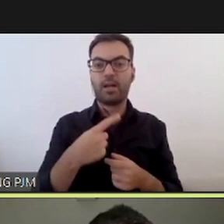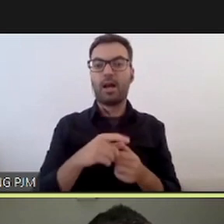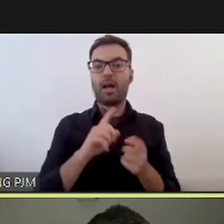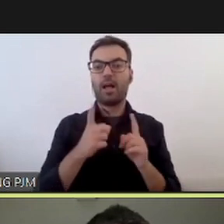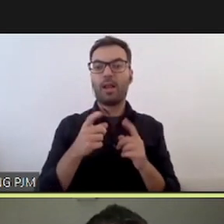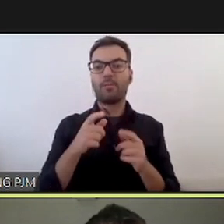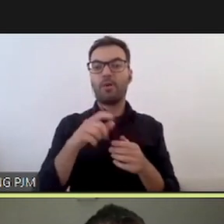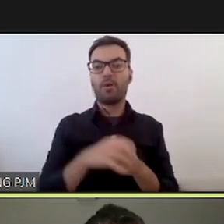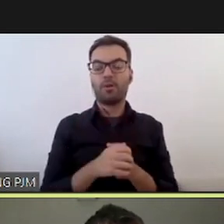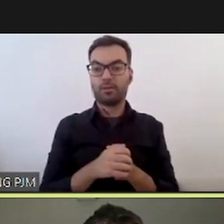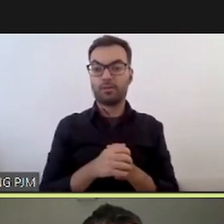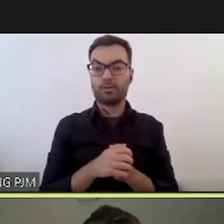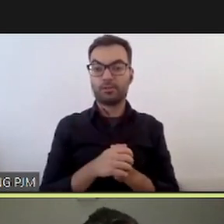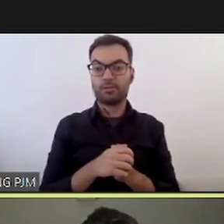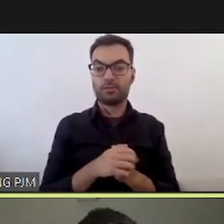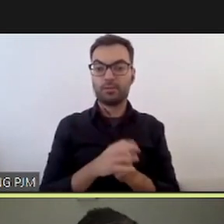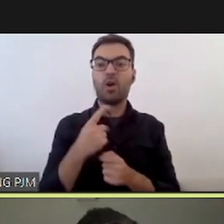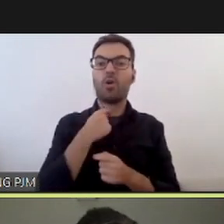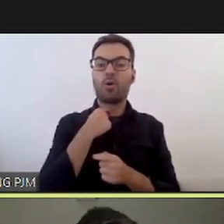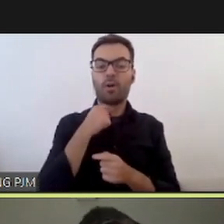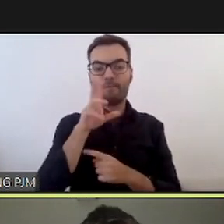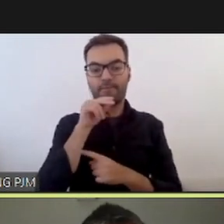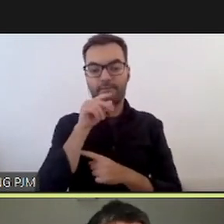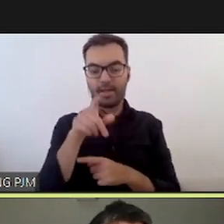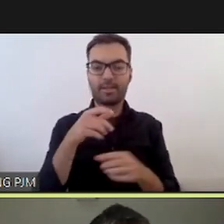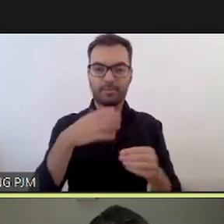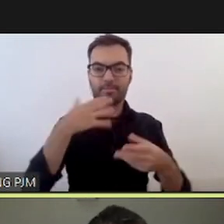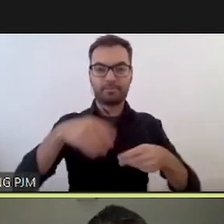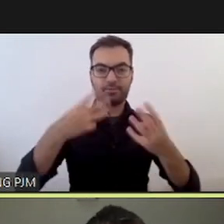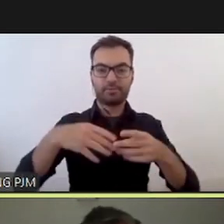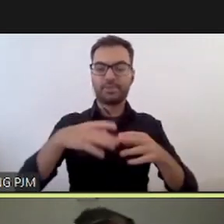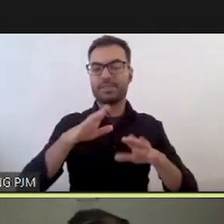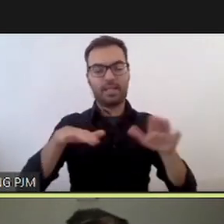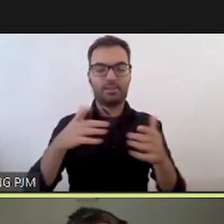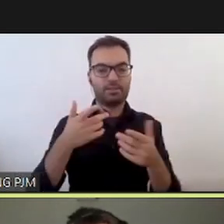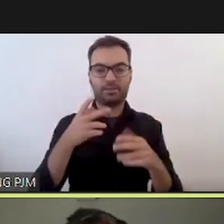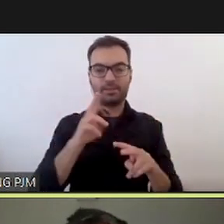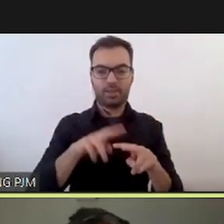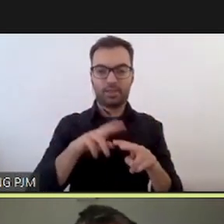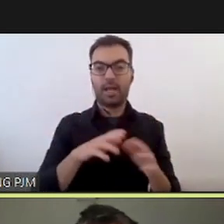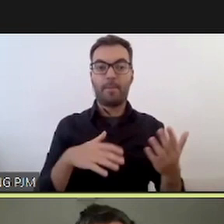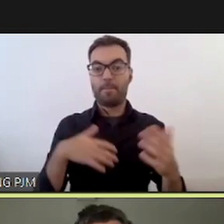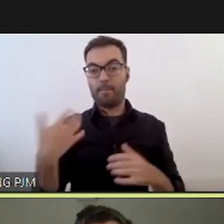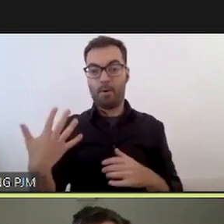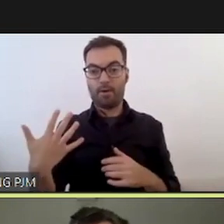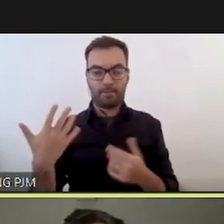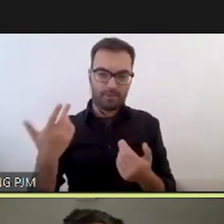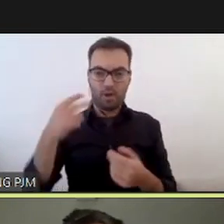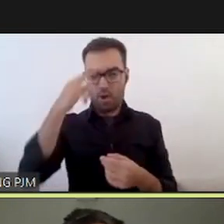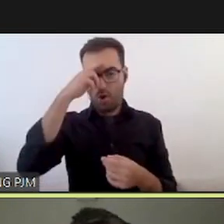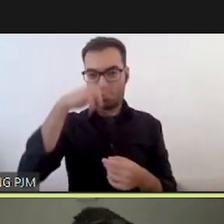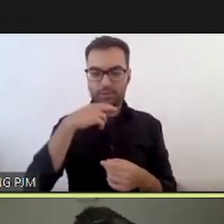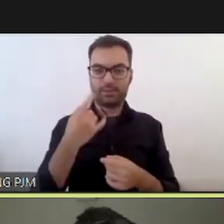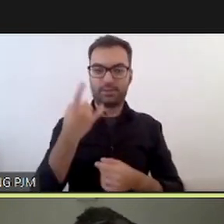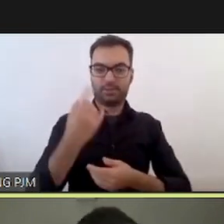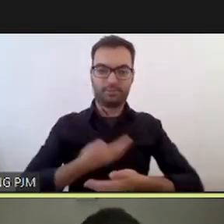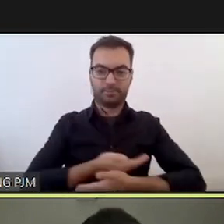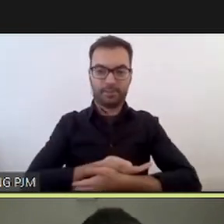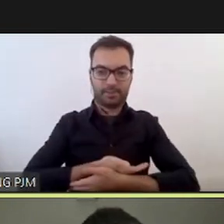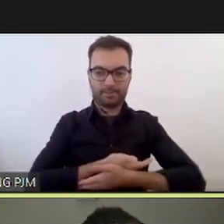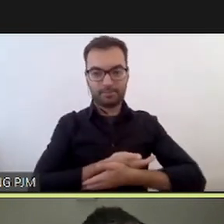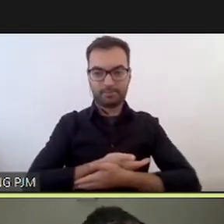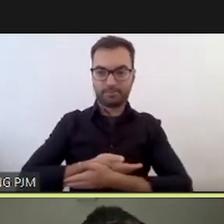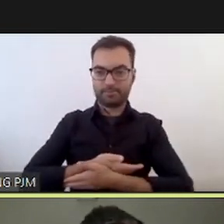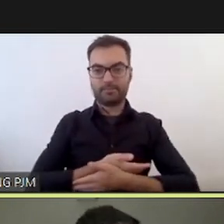the product with the voice control. It really depends. On the right side, you're seeing the daddy who holds the